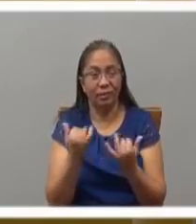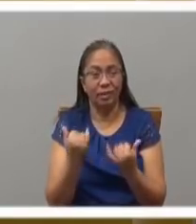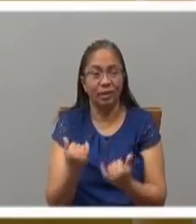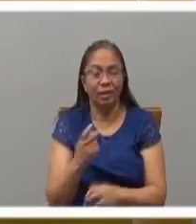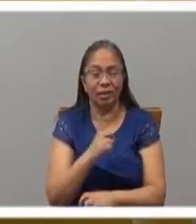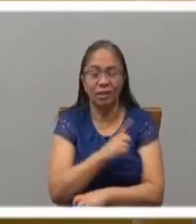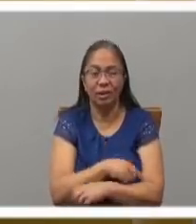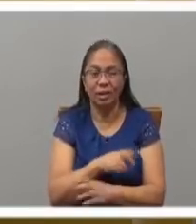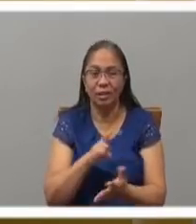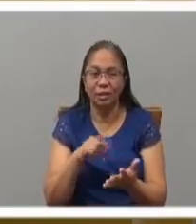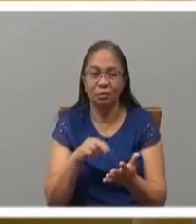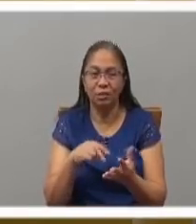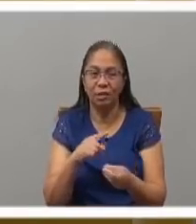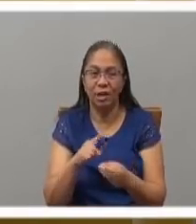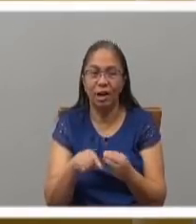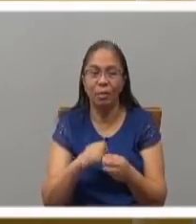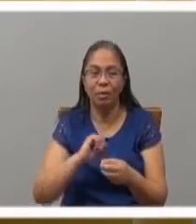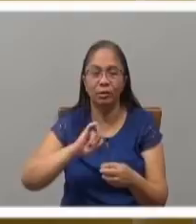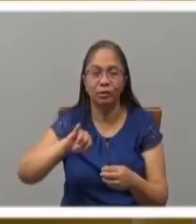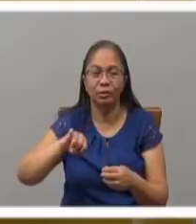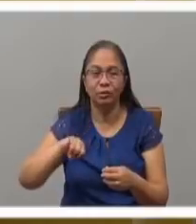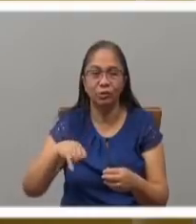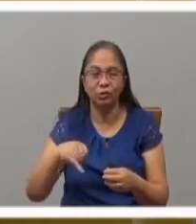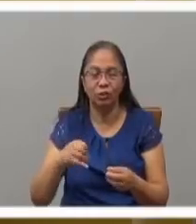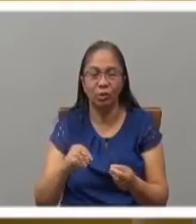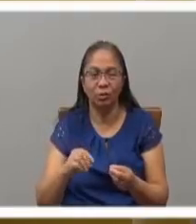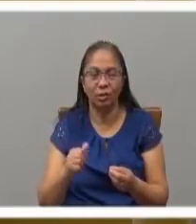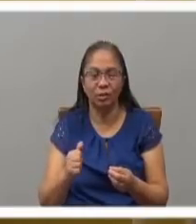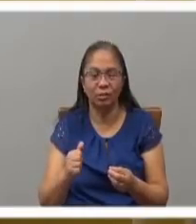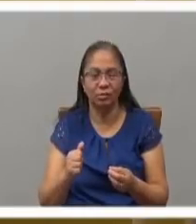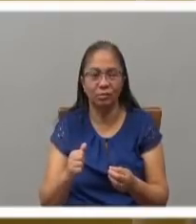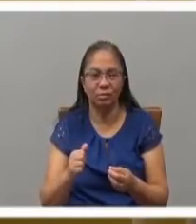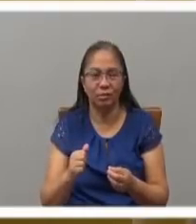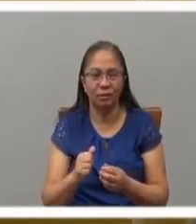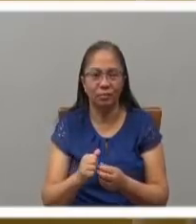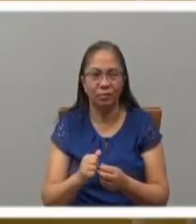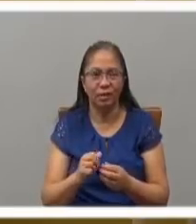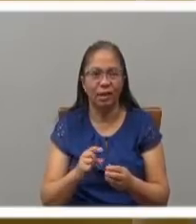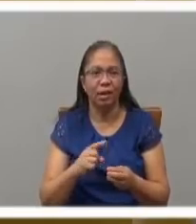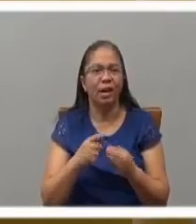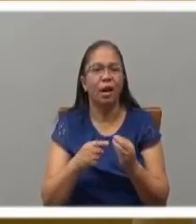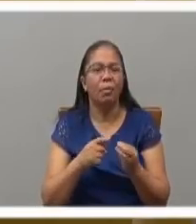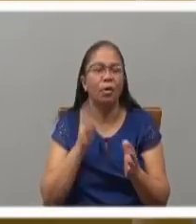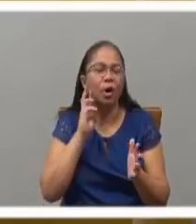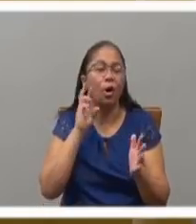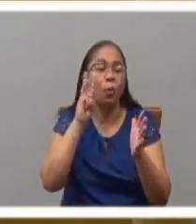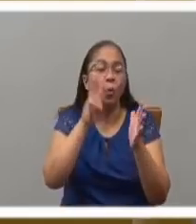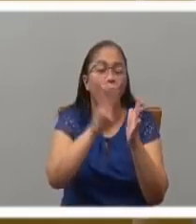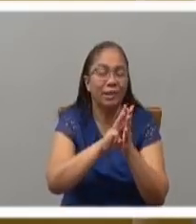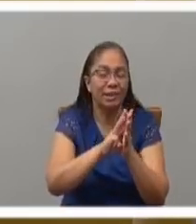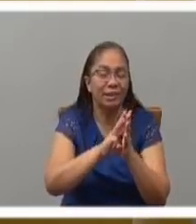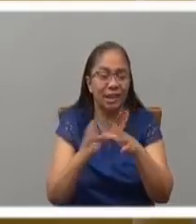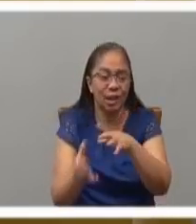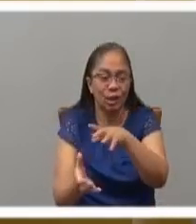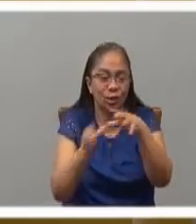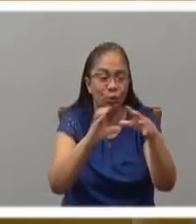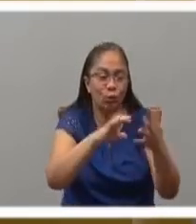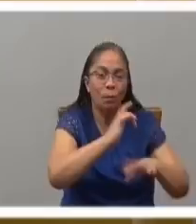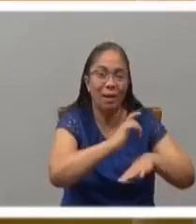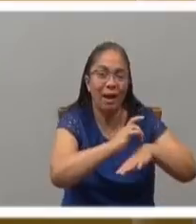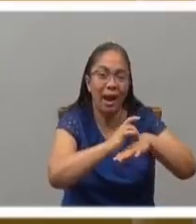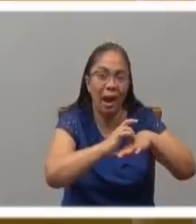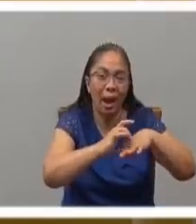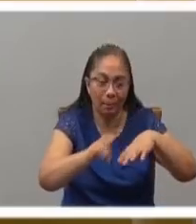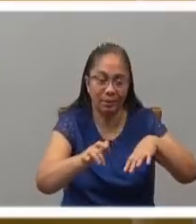Today's narrative of John recalls the witness of the empty tomb of Jesus of Nazareth, and